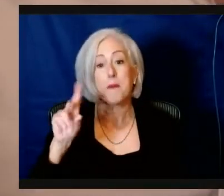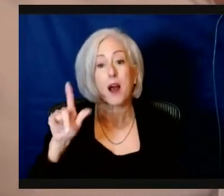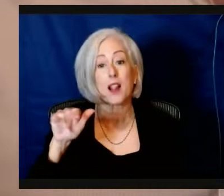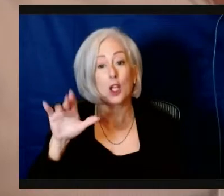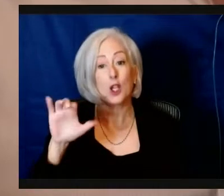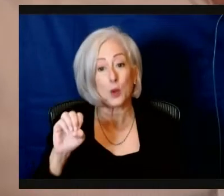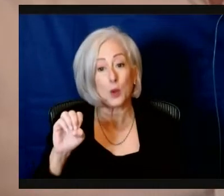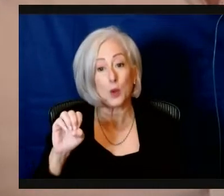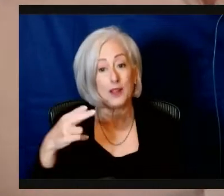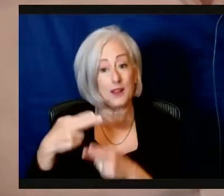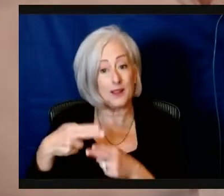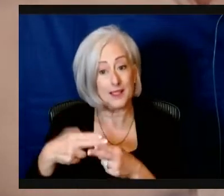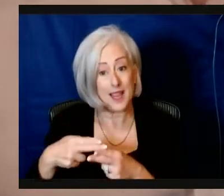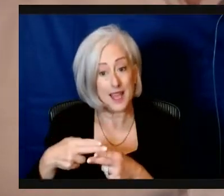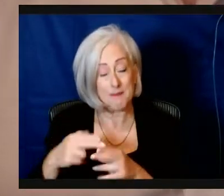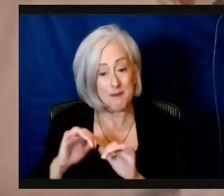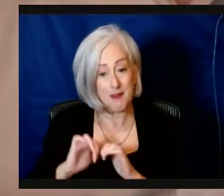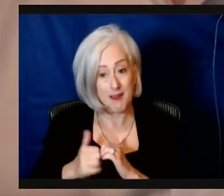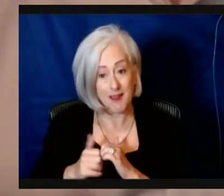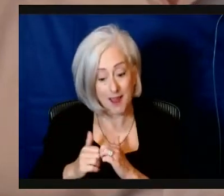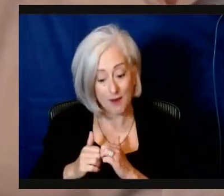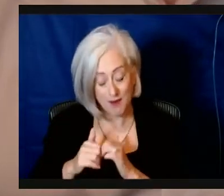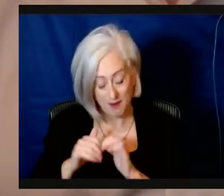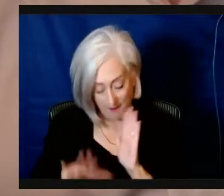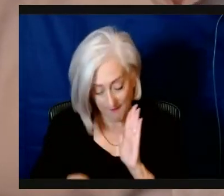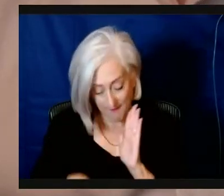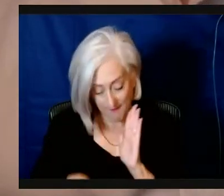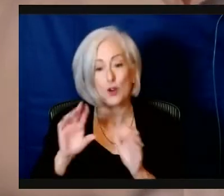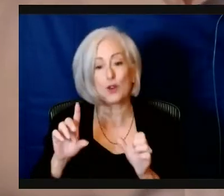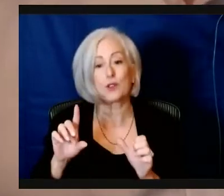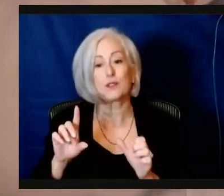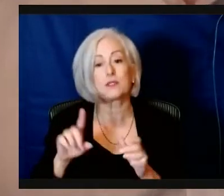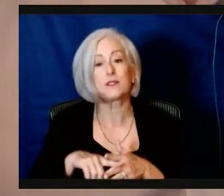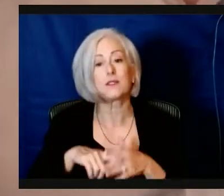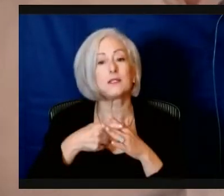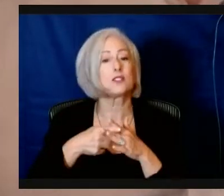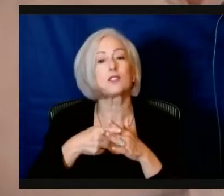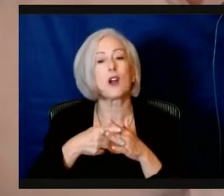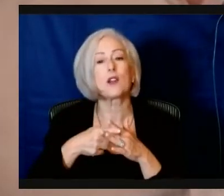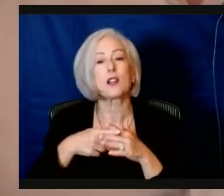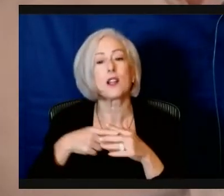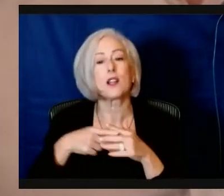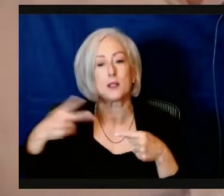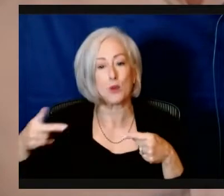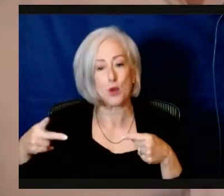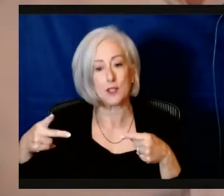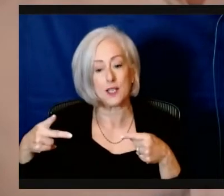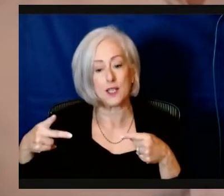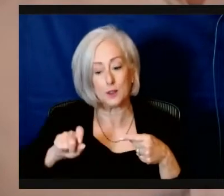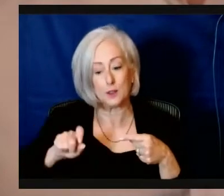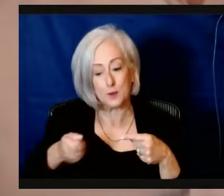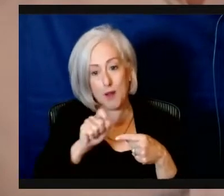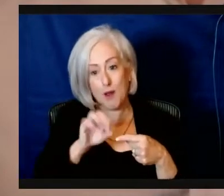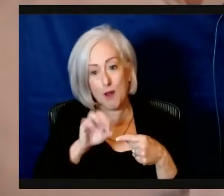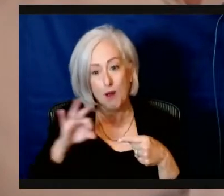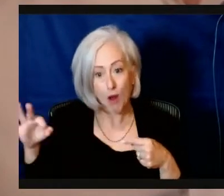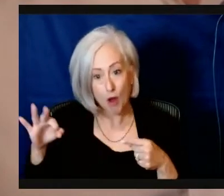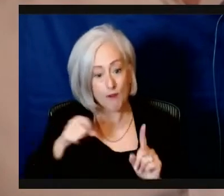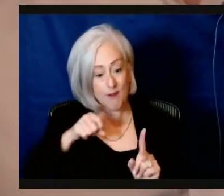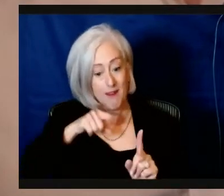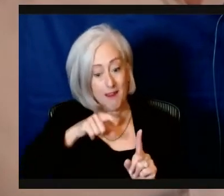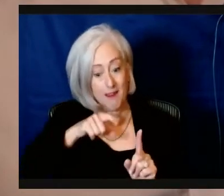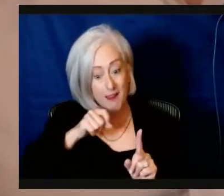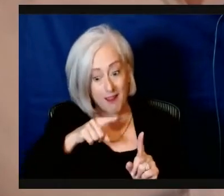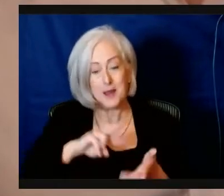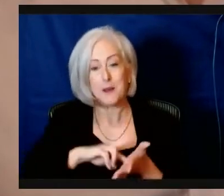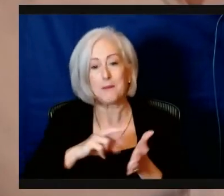were first discovered as proteins that could turn off the receptor signaling. So they arrest that signaling, and this is